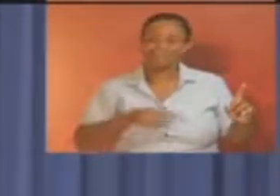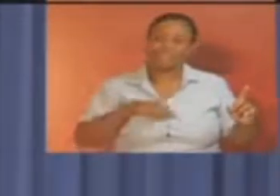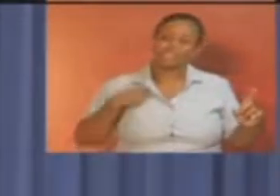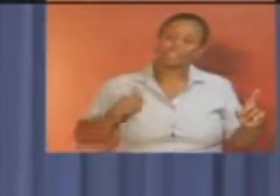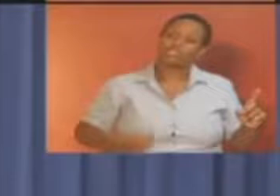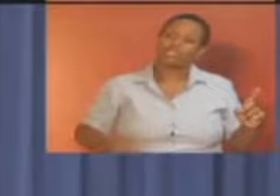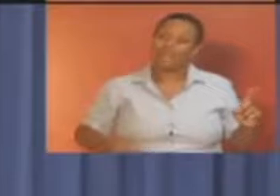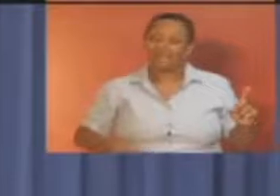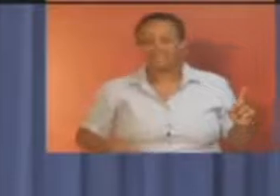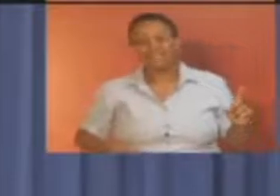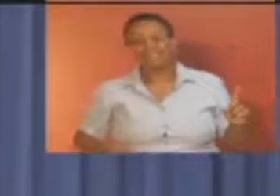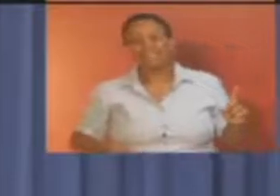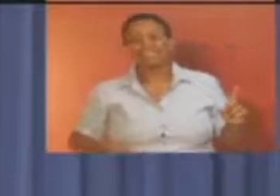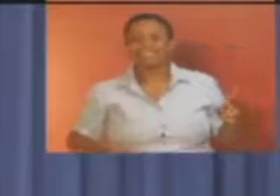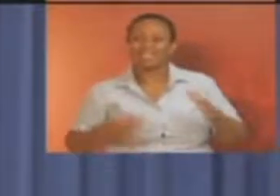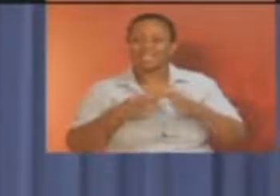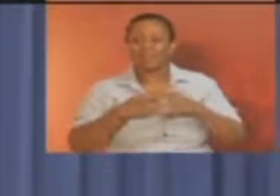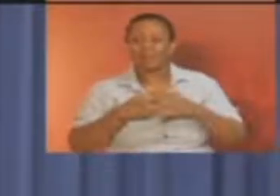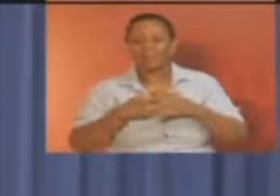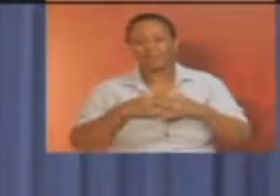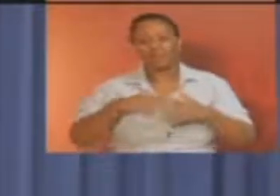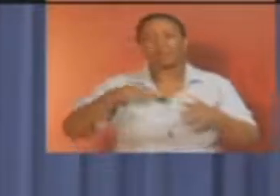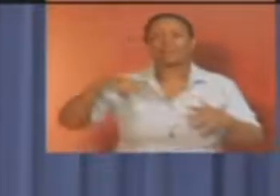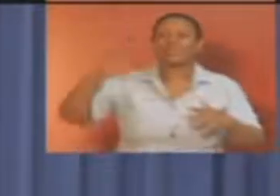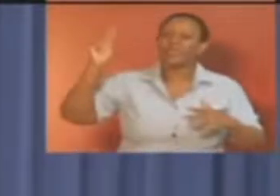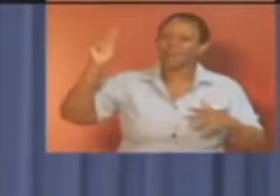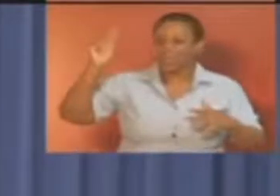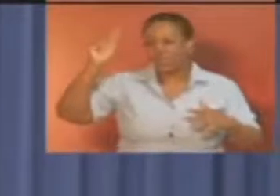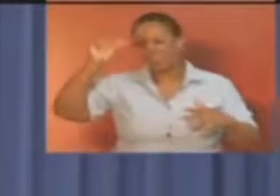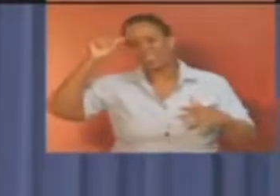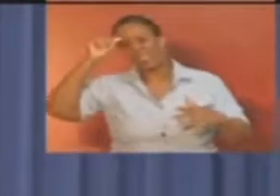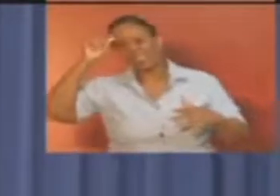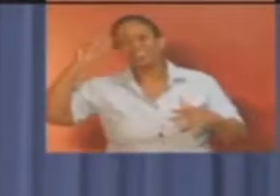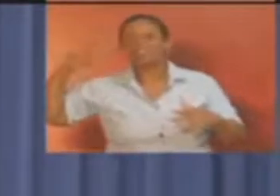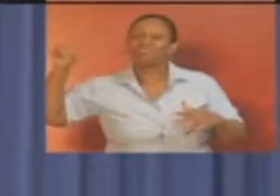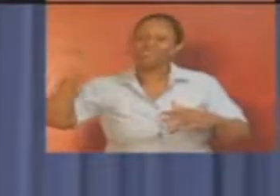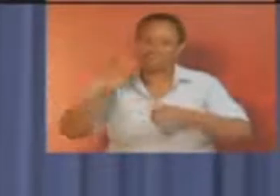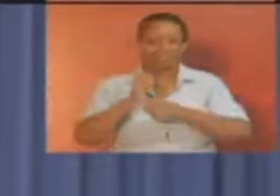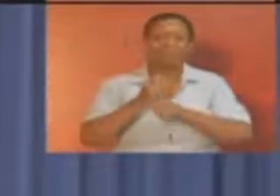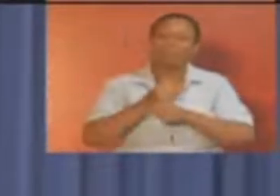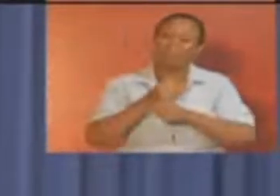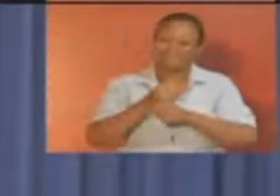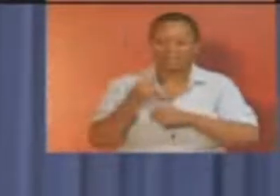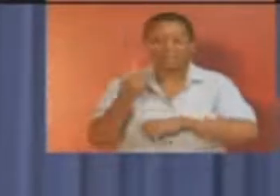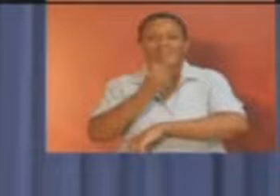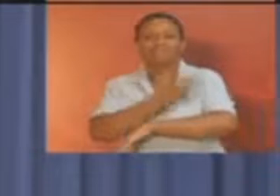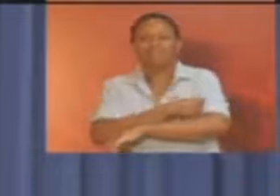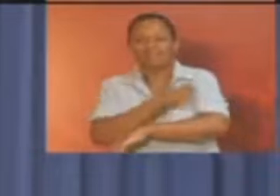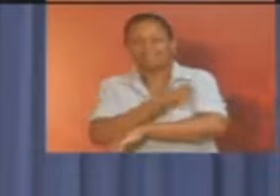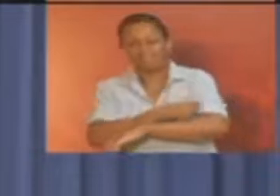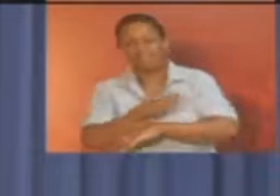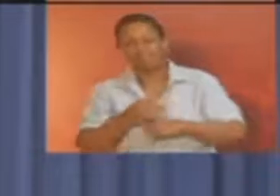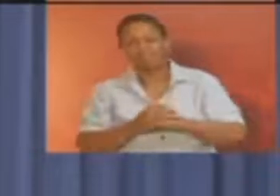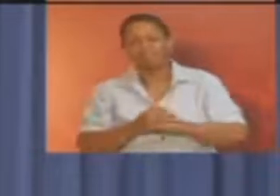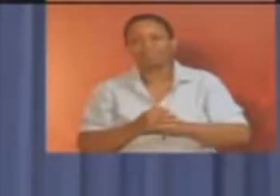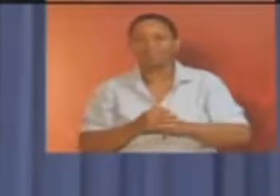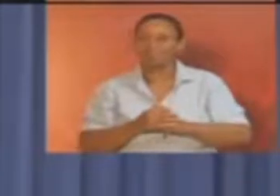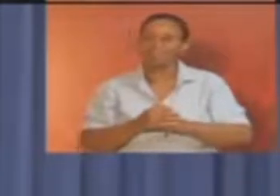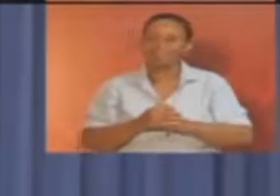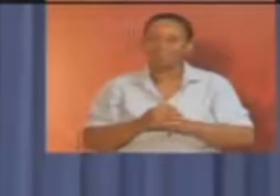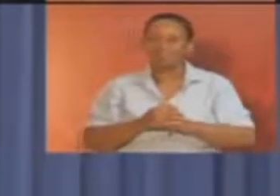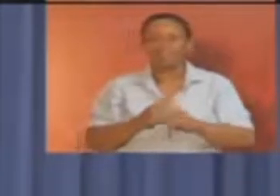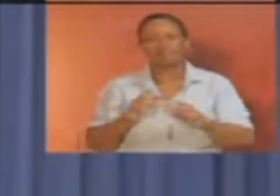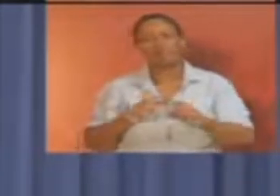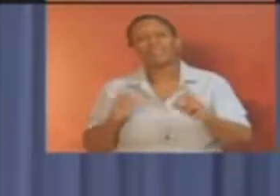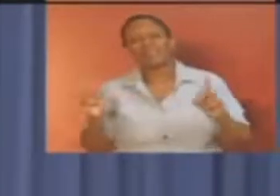we said, thank you very much. We are glad for the offer. But until there's a WHO certification,